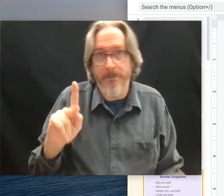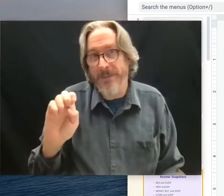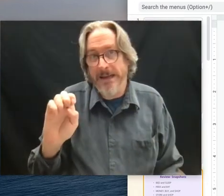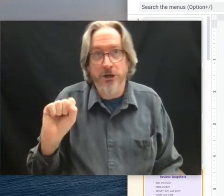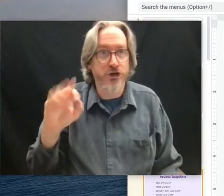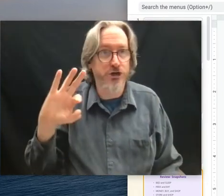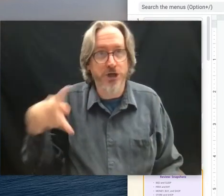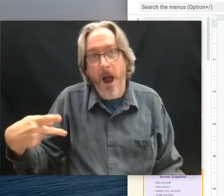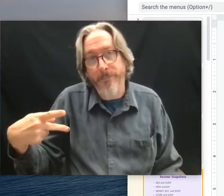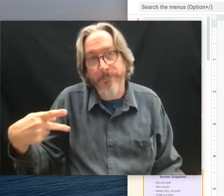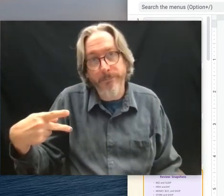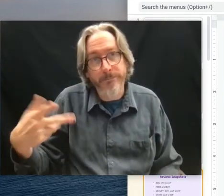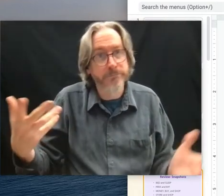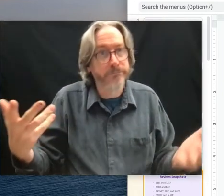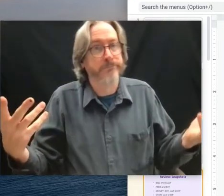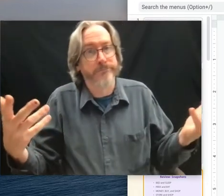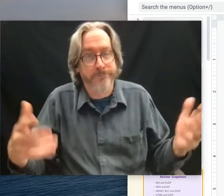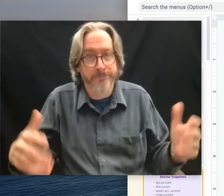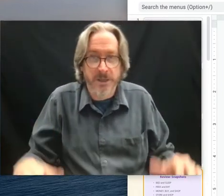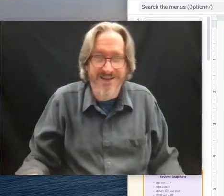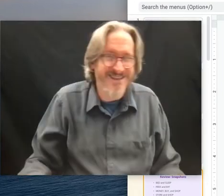or bake shop.